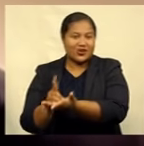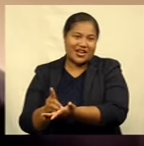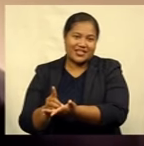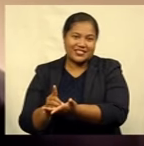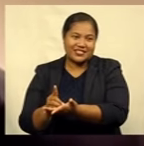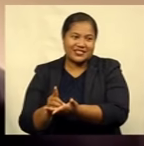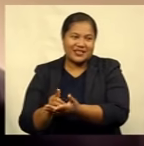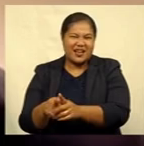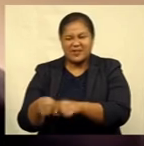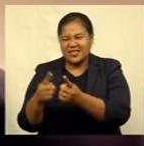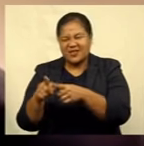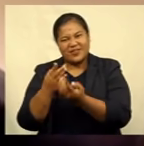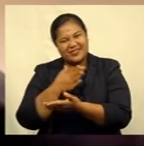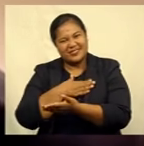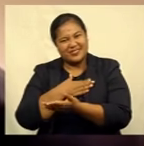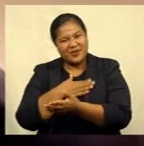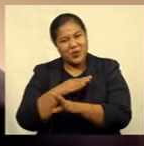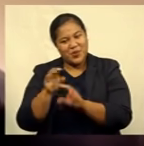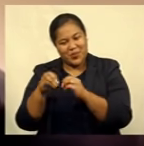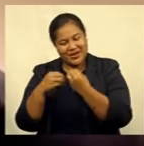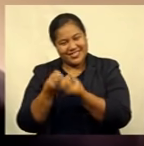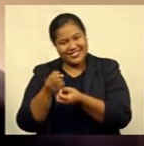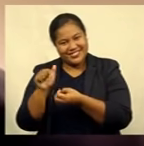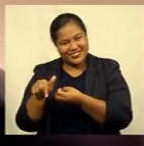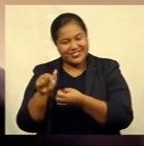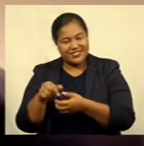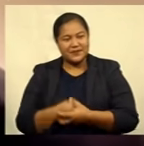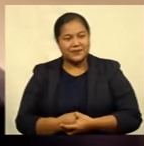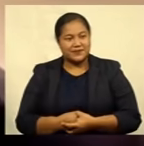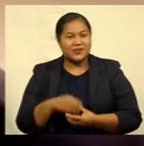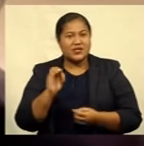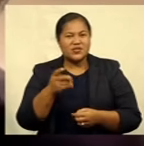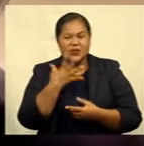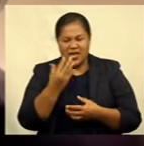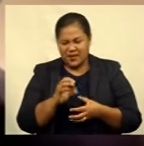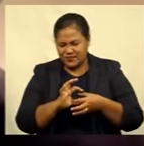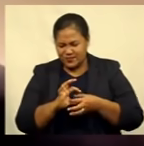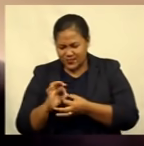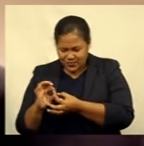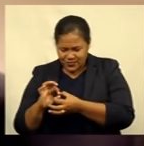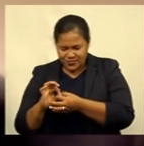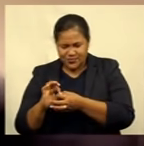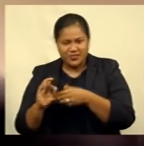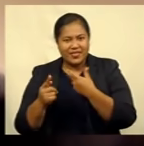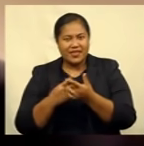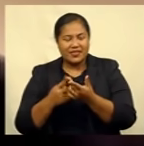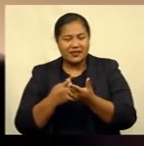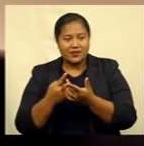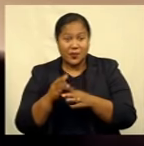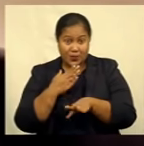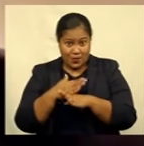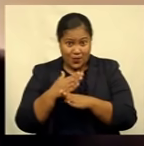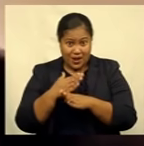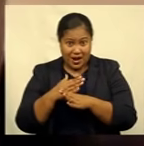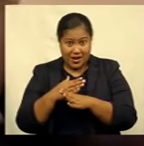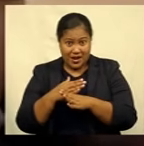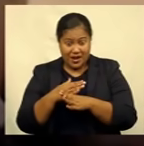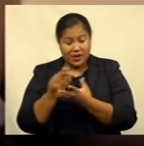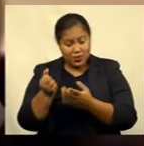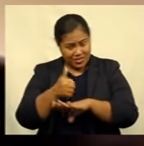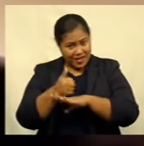by different charities and different organizations. We have linked with the We work with the state governments,